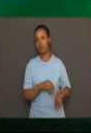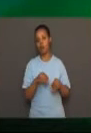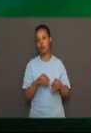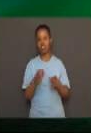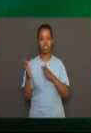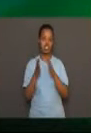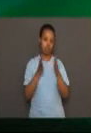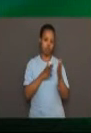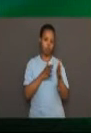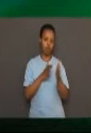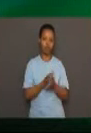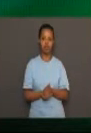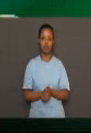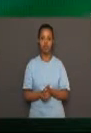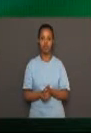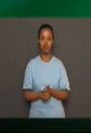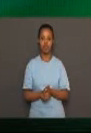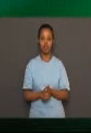Students, let's get ready.